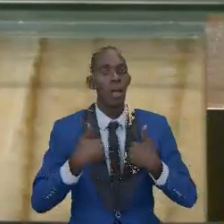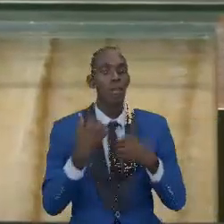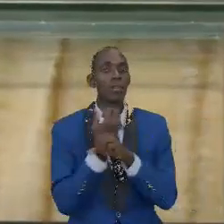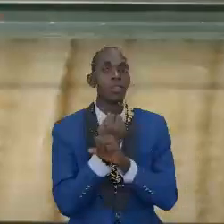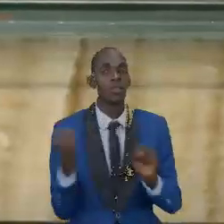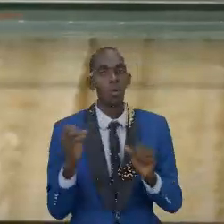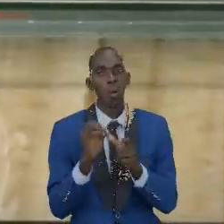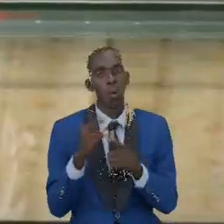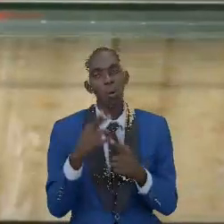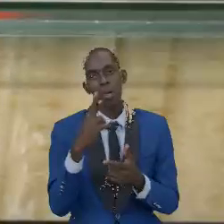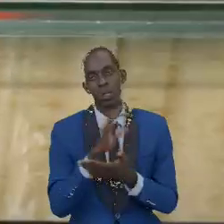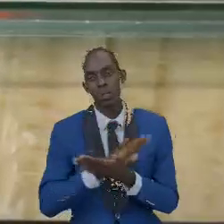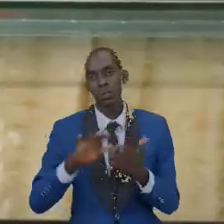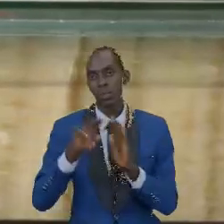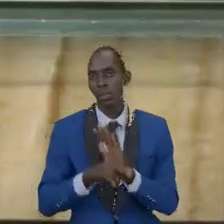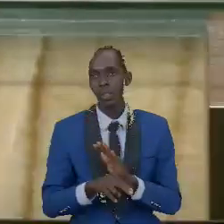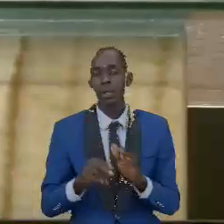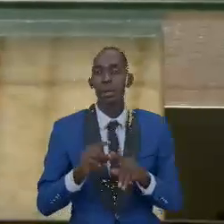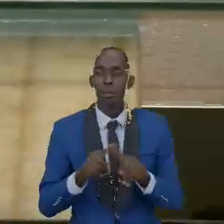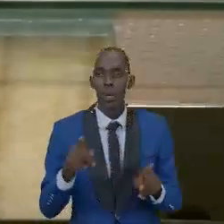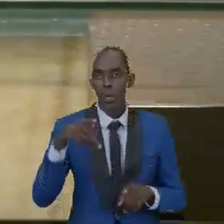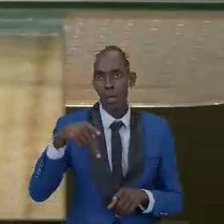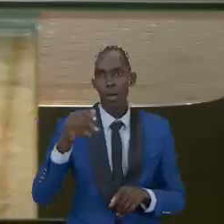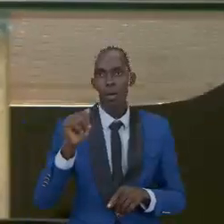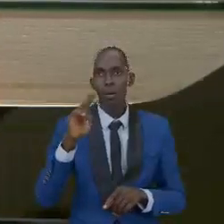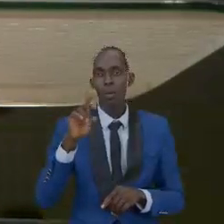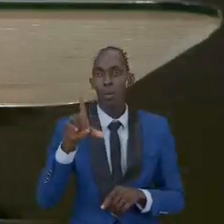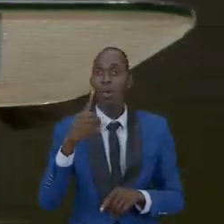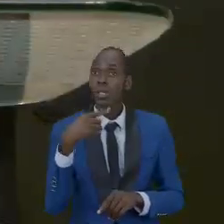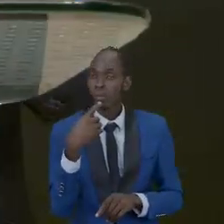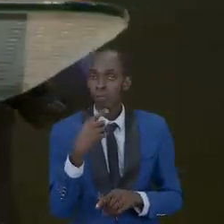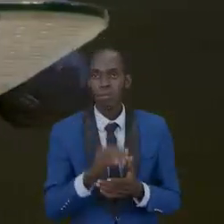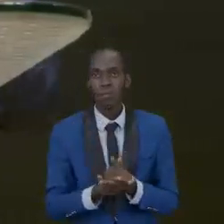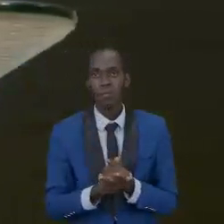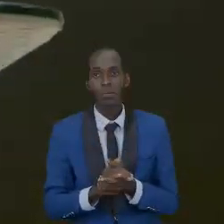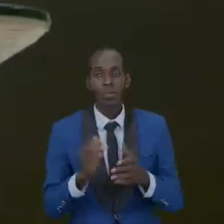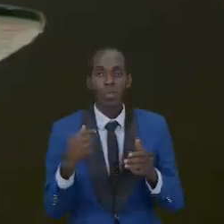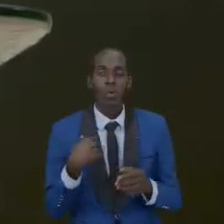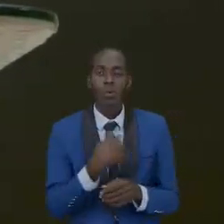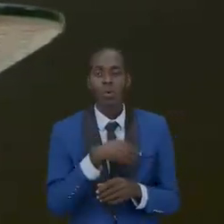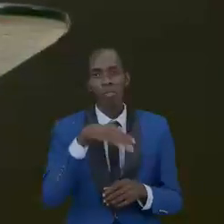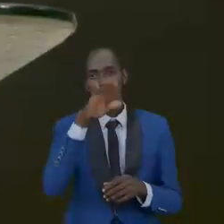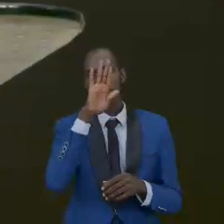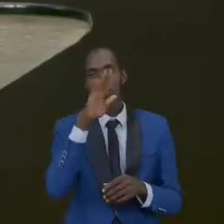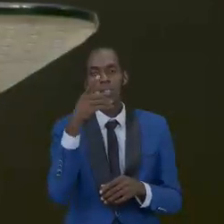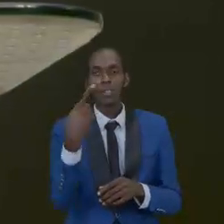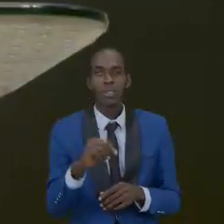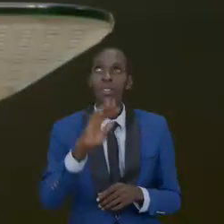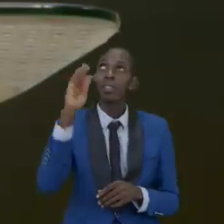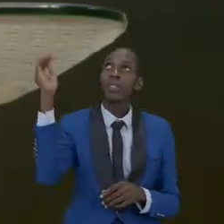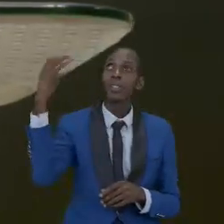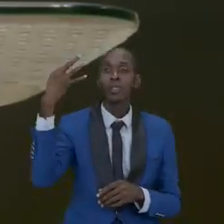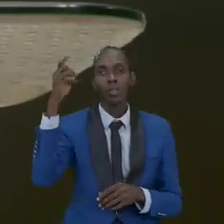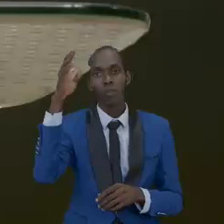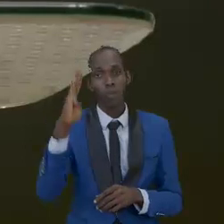or righteousness. And then Paul the apostle said, then we frustrate the grace of God,